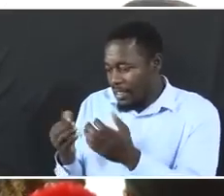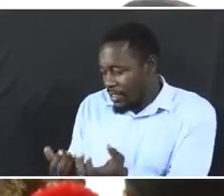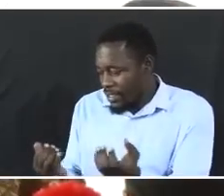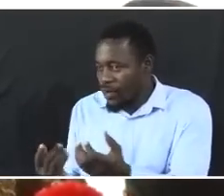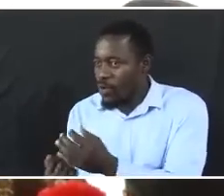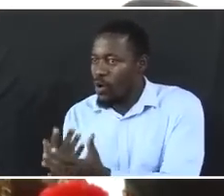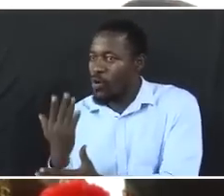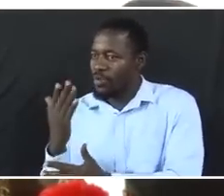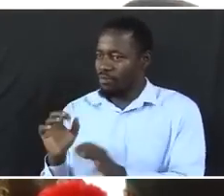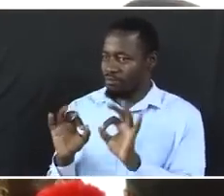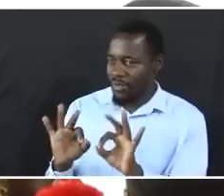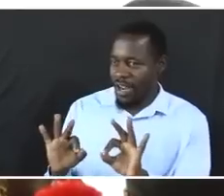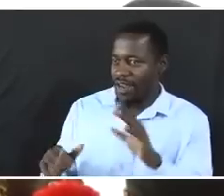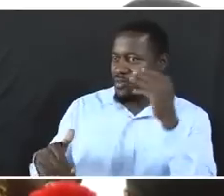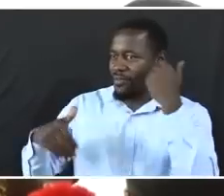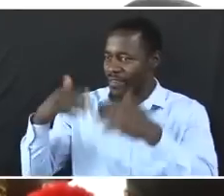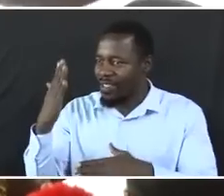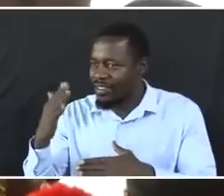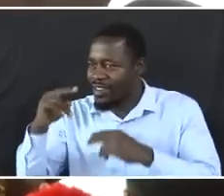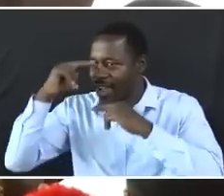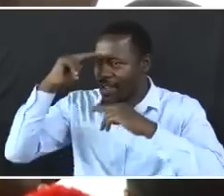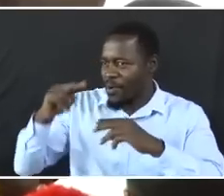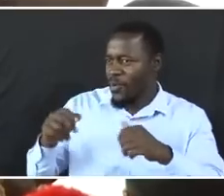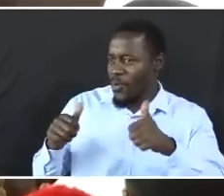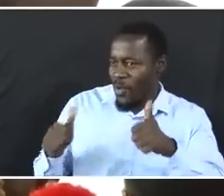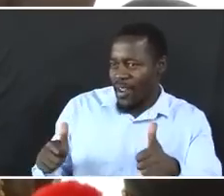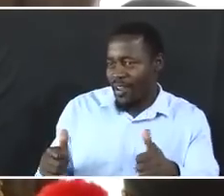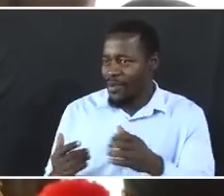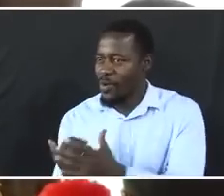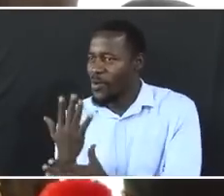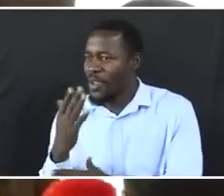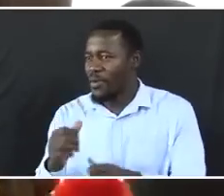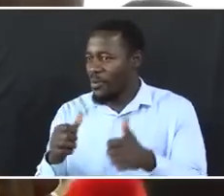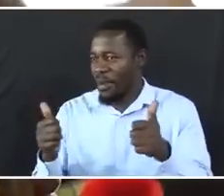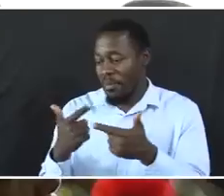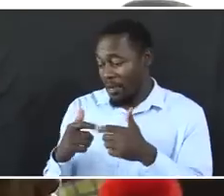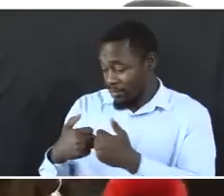the standard remains the same, then that's it.